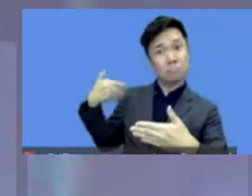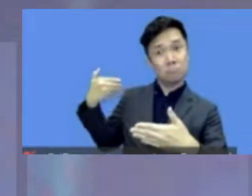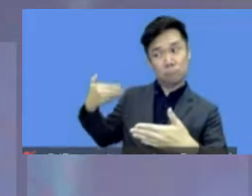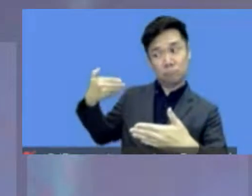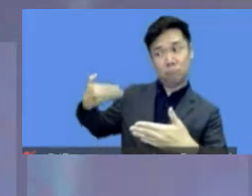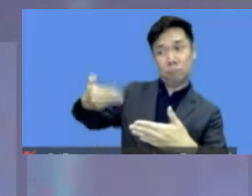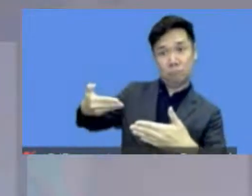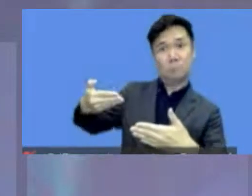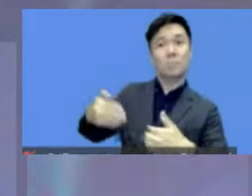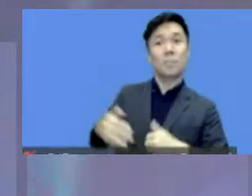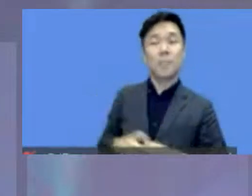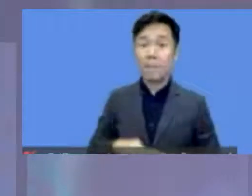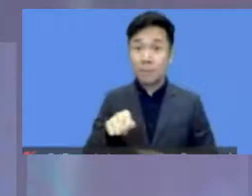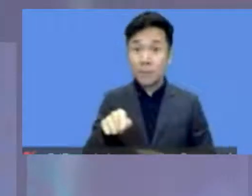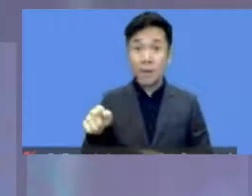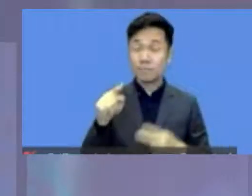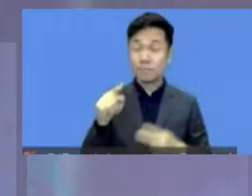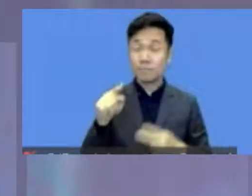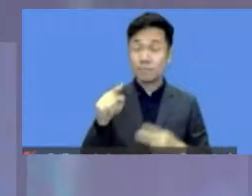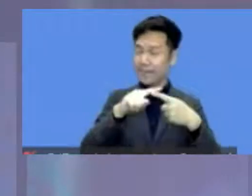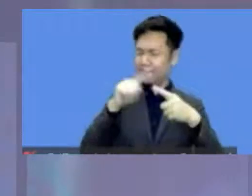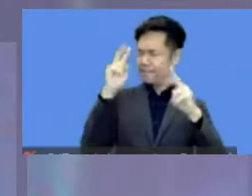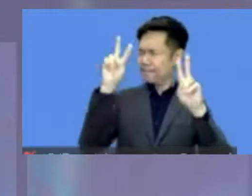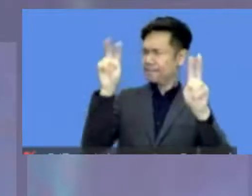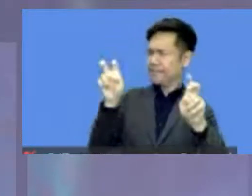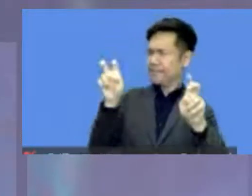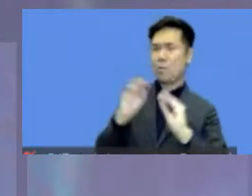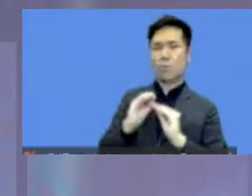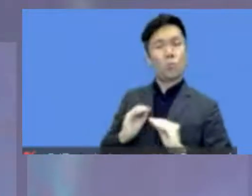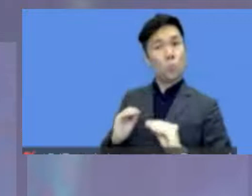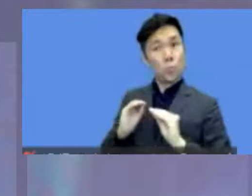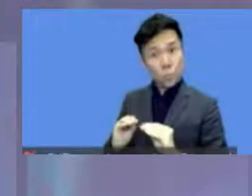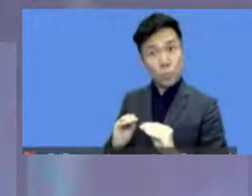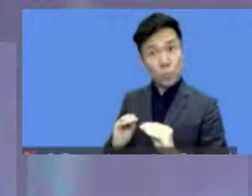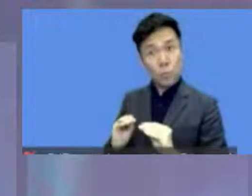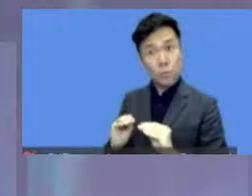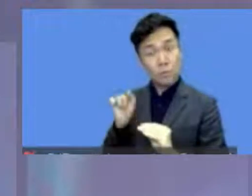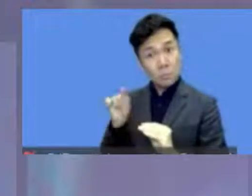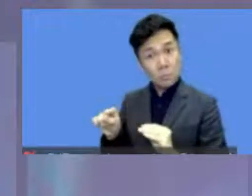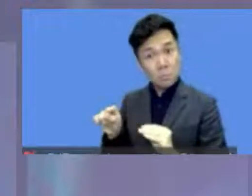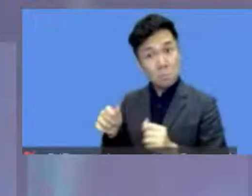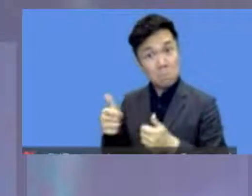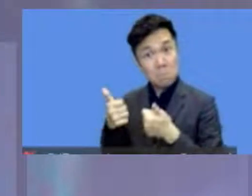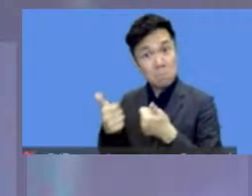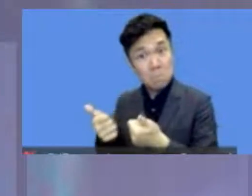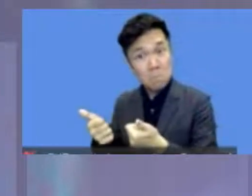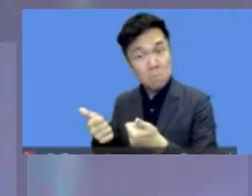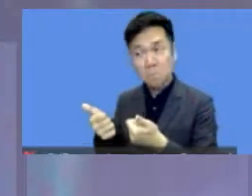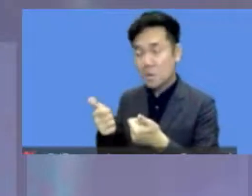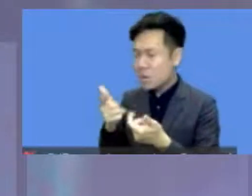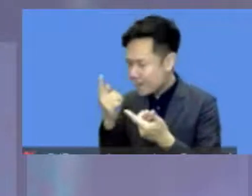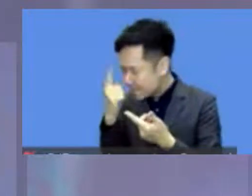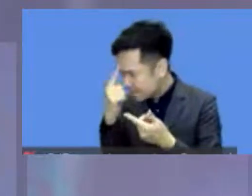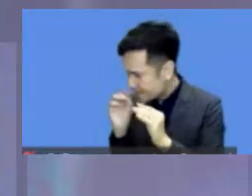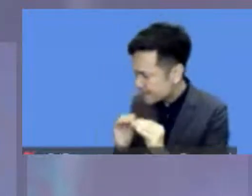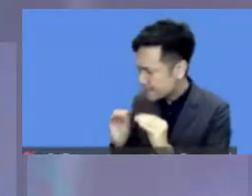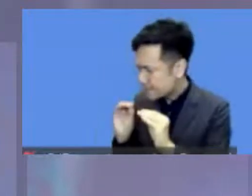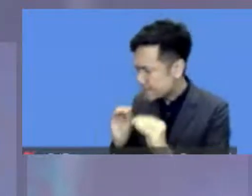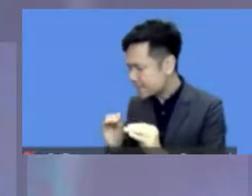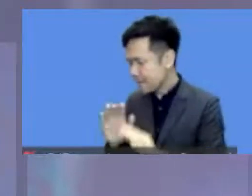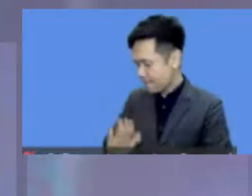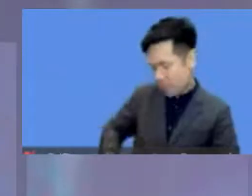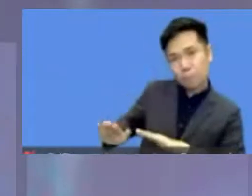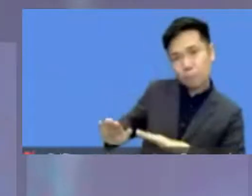it through the educational perspective, you know, we're already implanting the needs of students from early